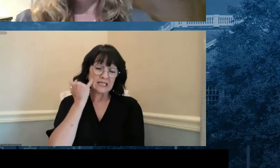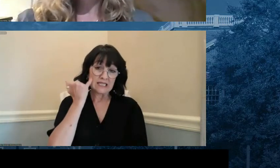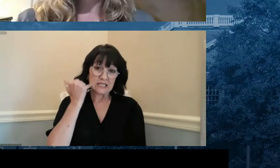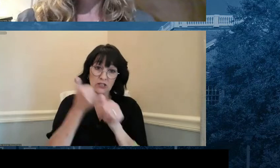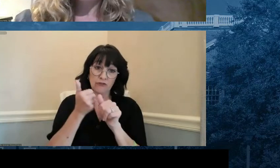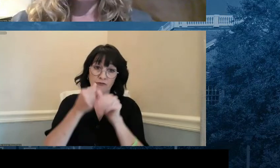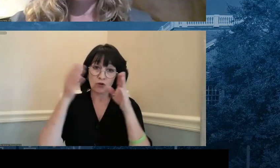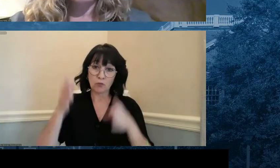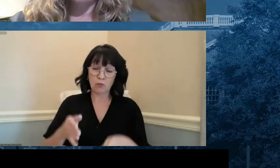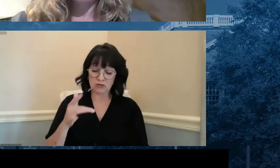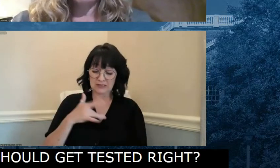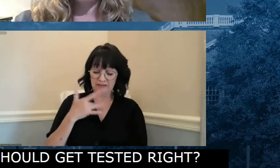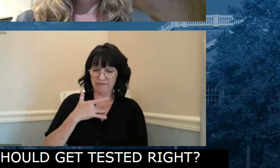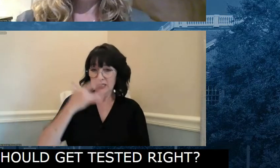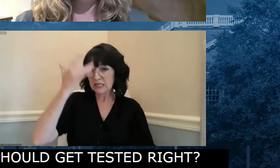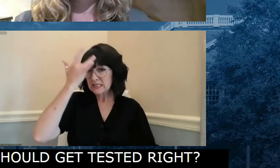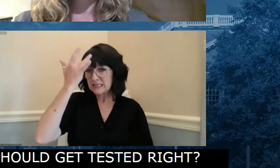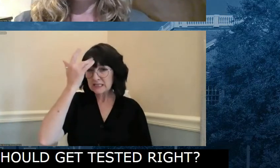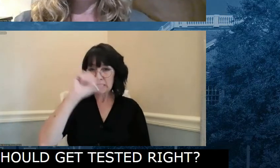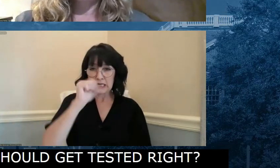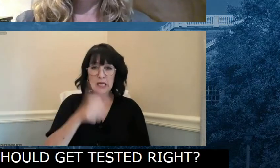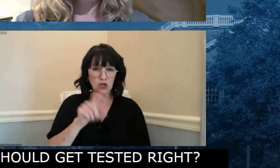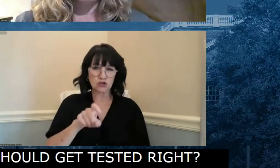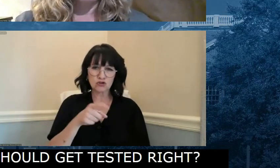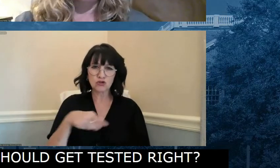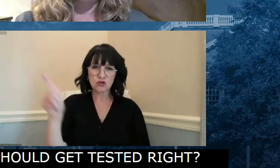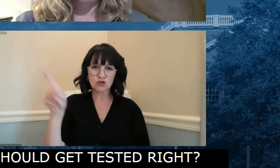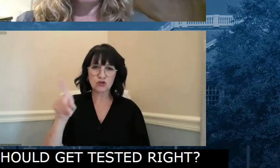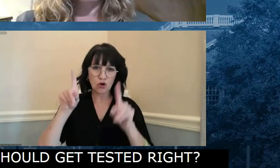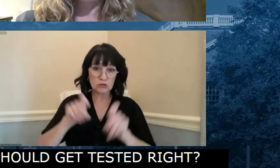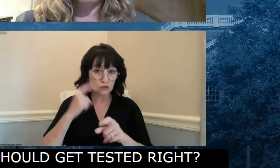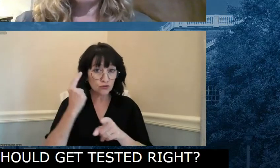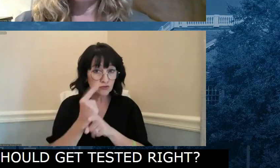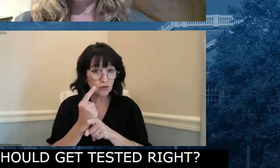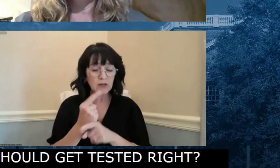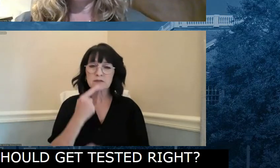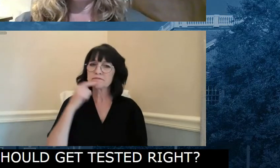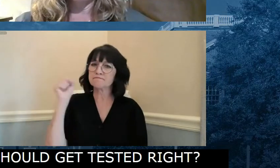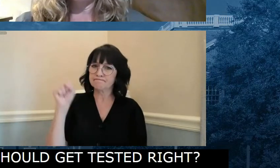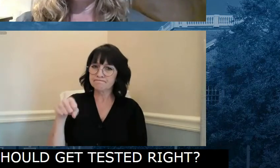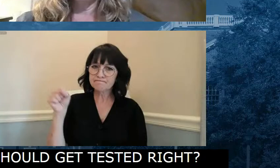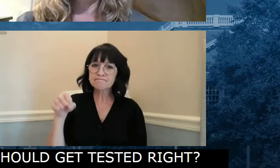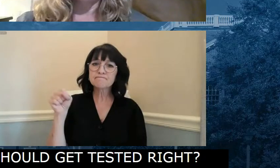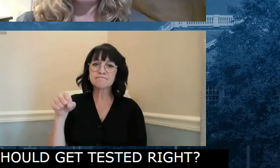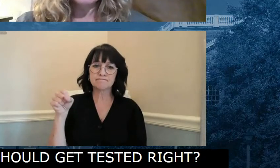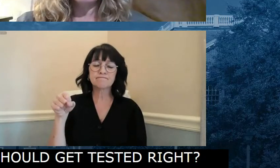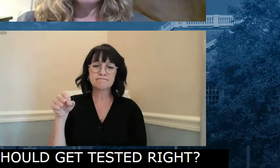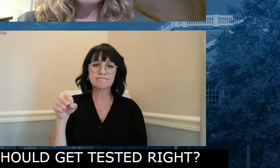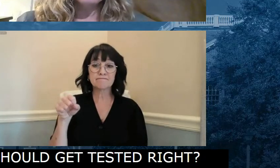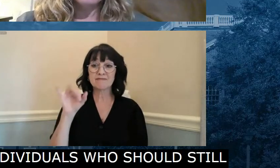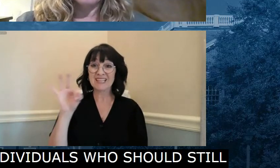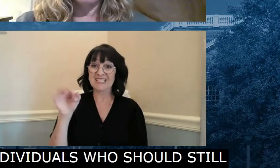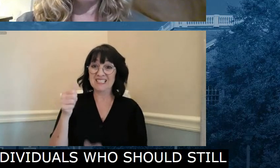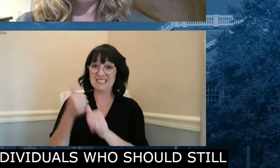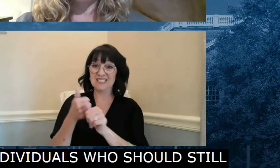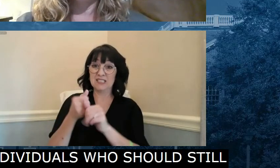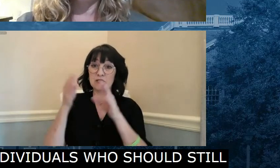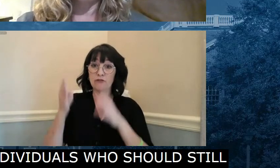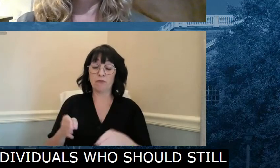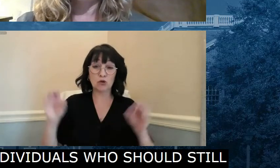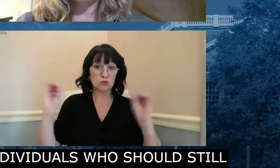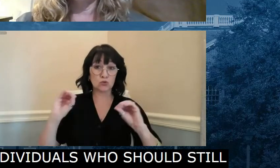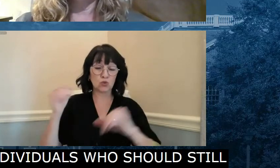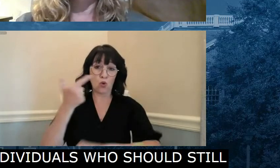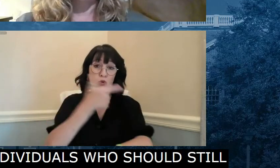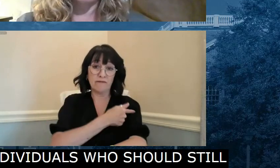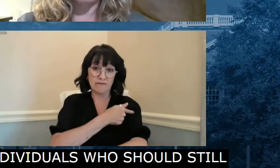Yeah, absolutely. There are individuals who should still get tested if you're unvaccinated and you're